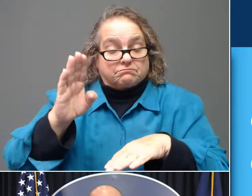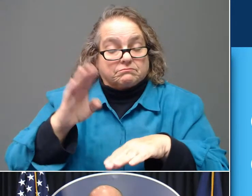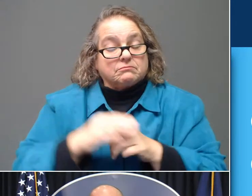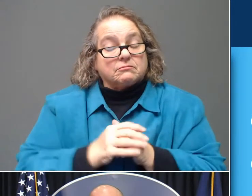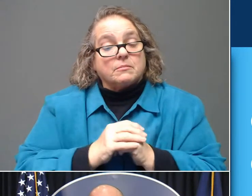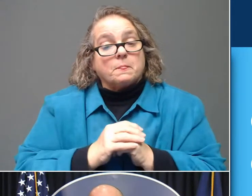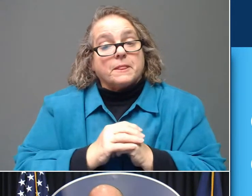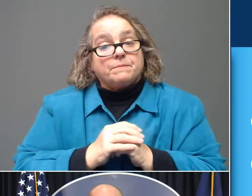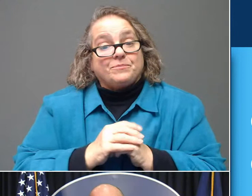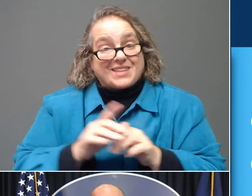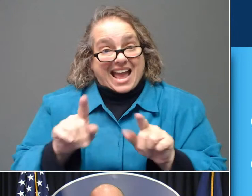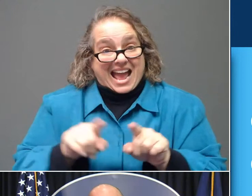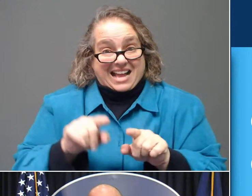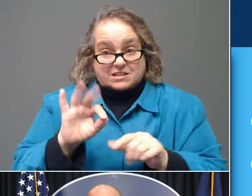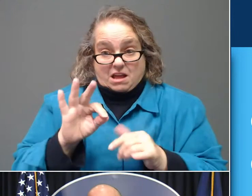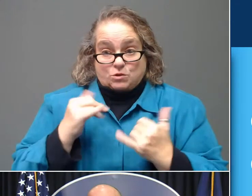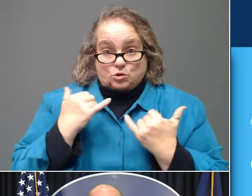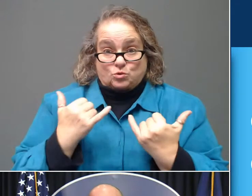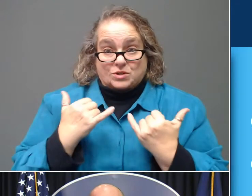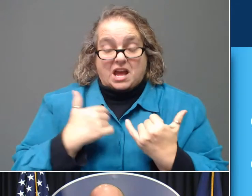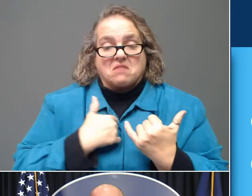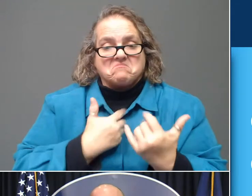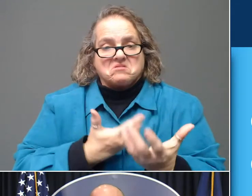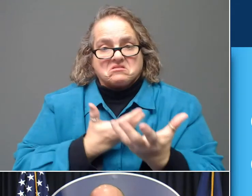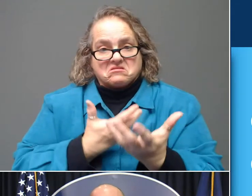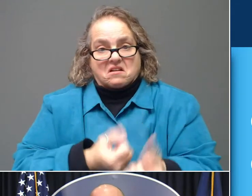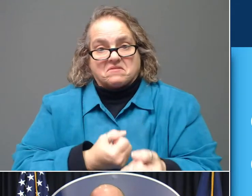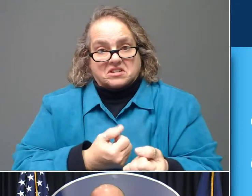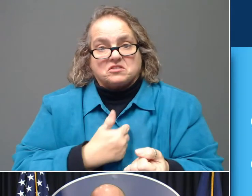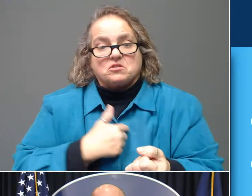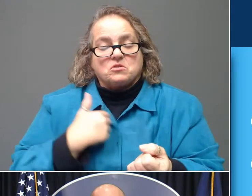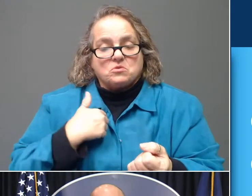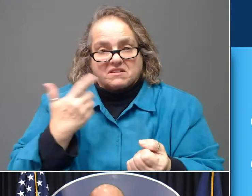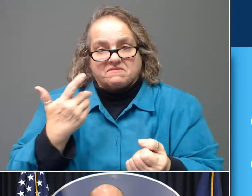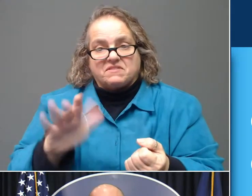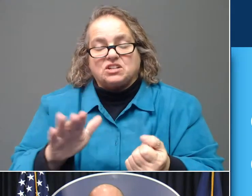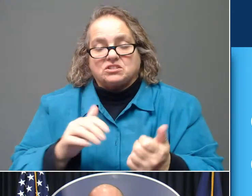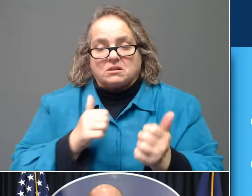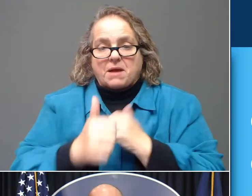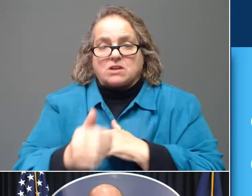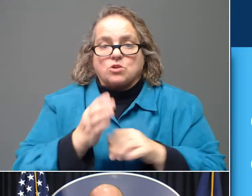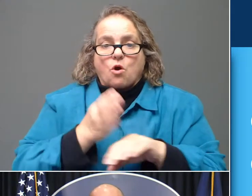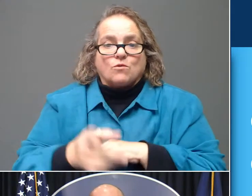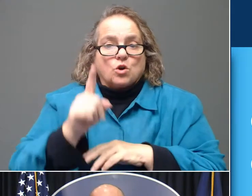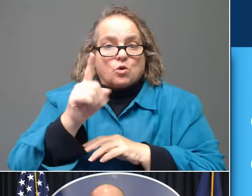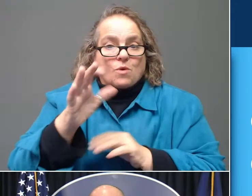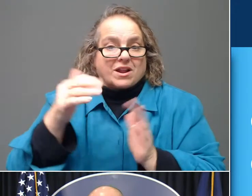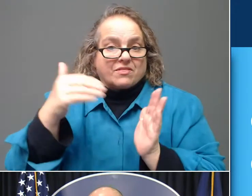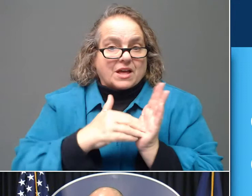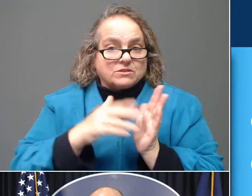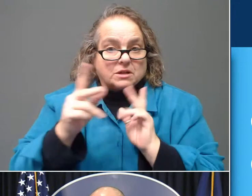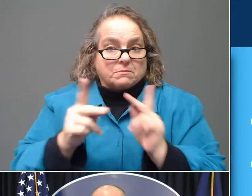As of today, I'm confident we have exceeded more than 100,000 persons in Kentucky 70 and older who have been vaccinated. We